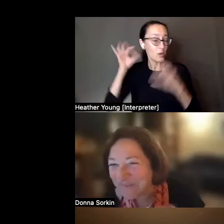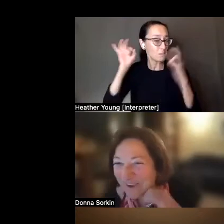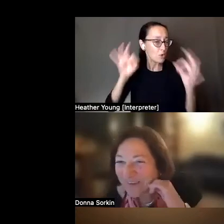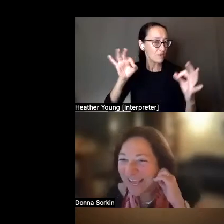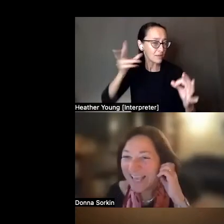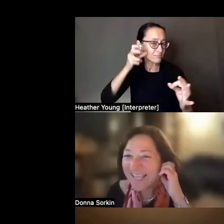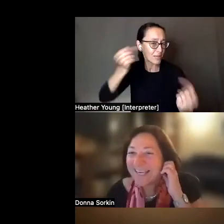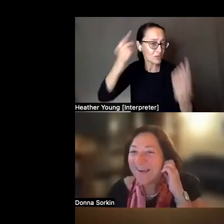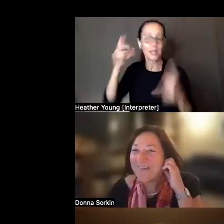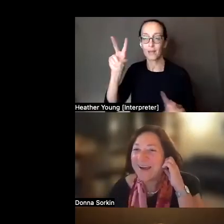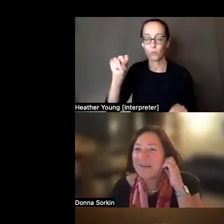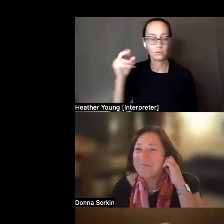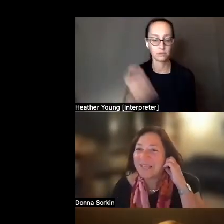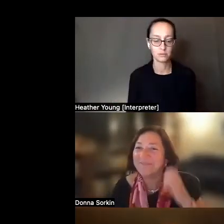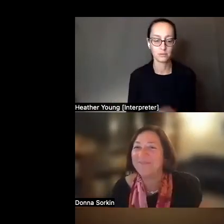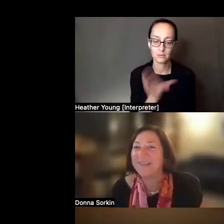the phone.